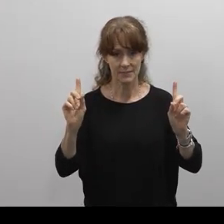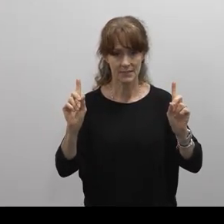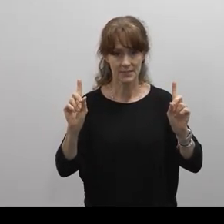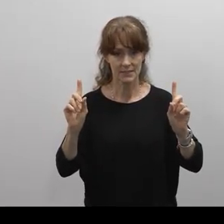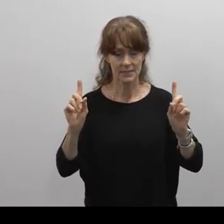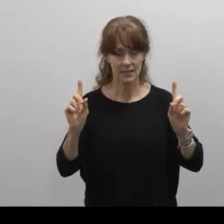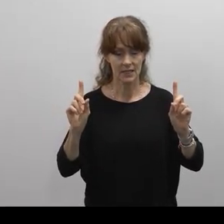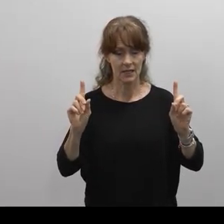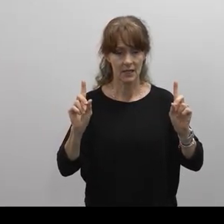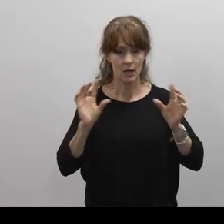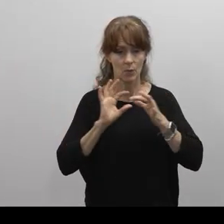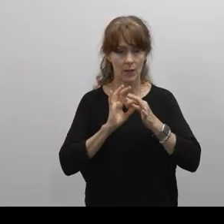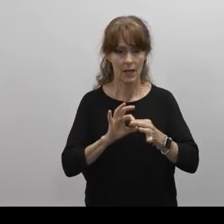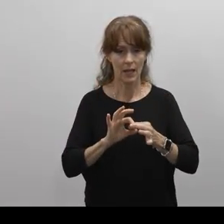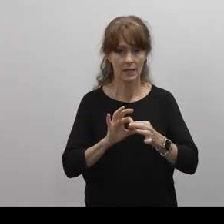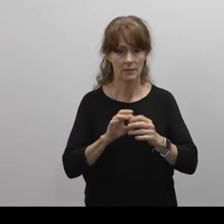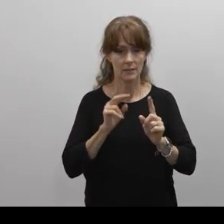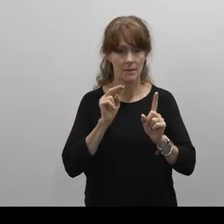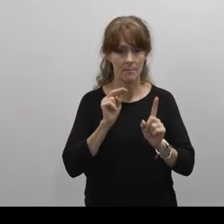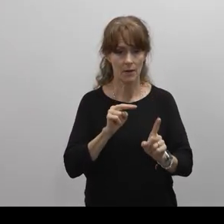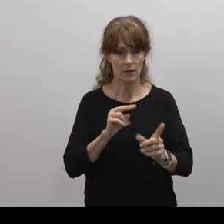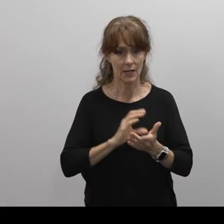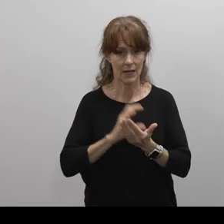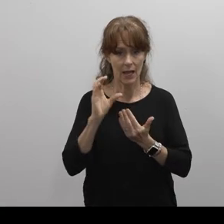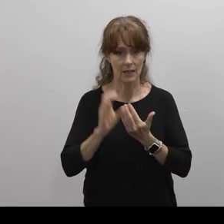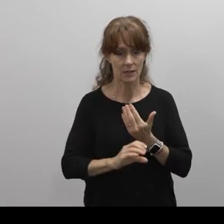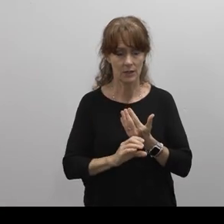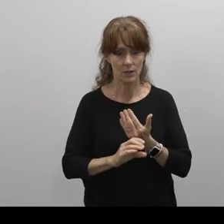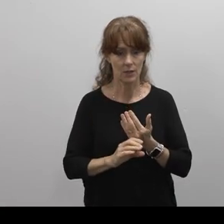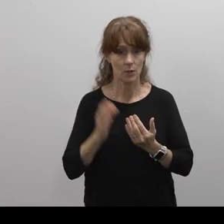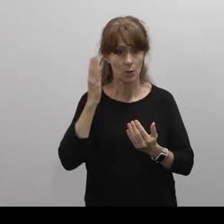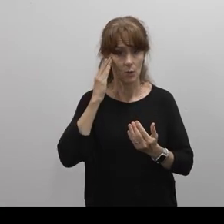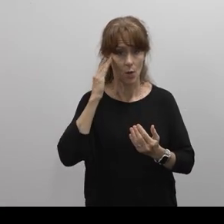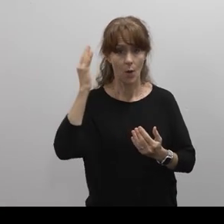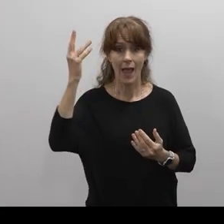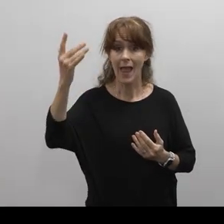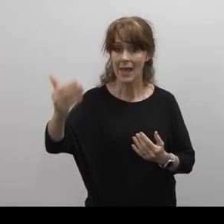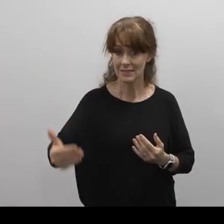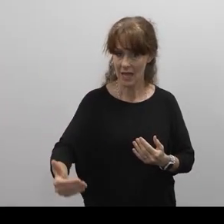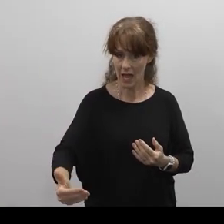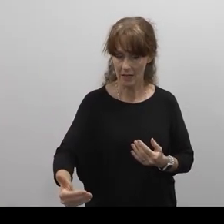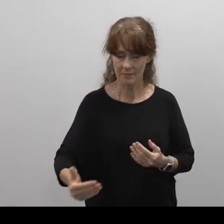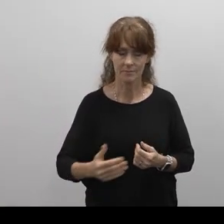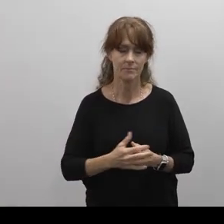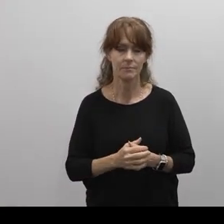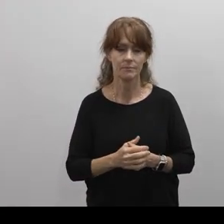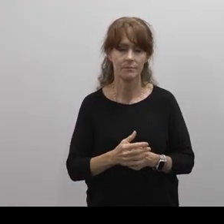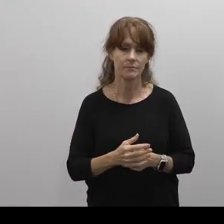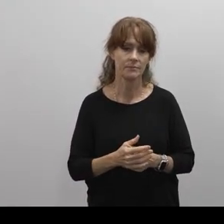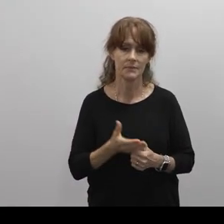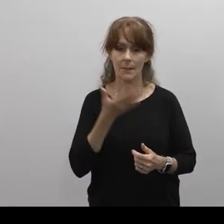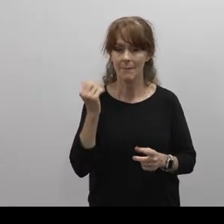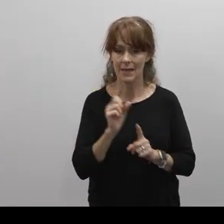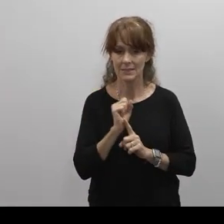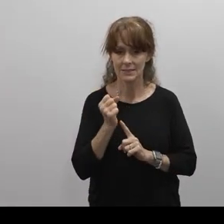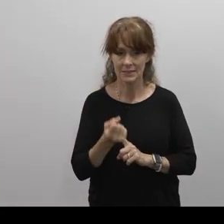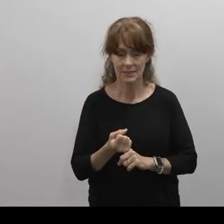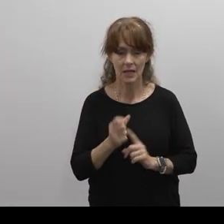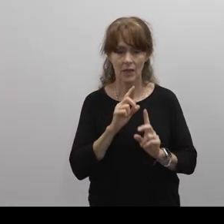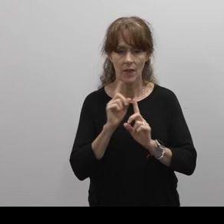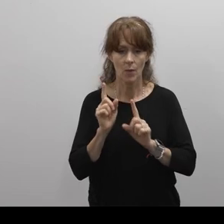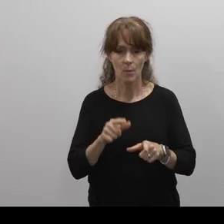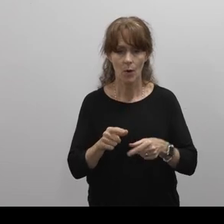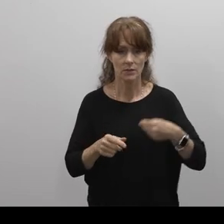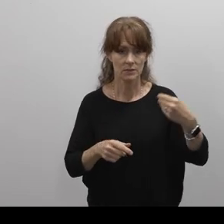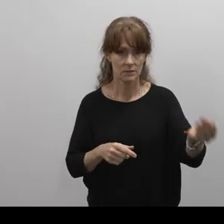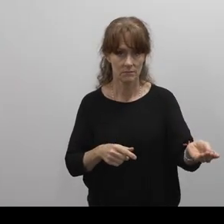also related to the monitoring calendar. So you'll know what's coming ahead of time. In a best case scenario, those reports will be